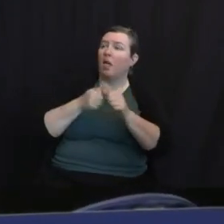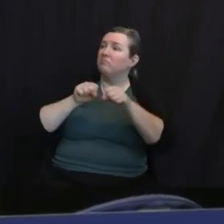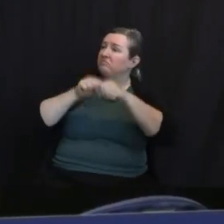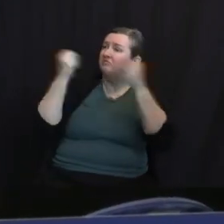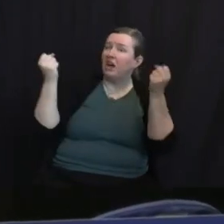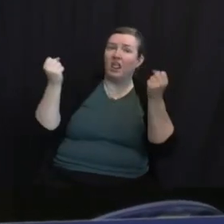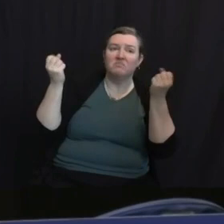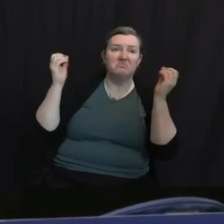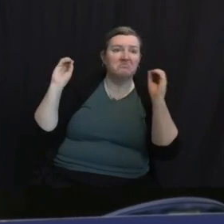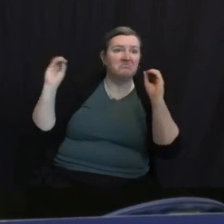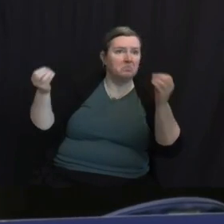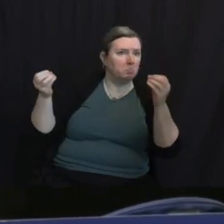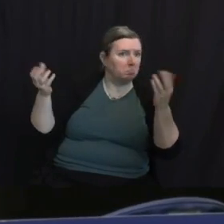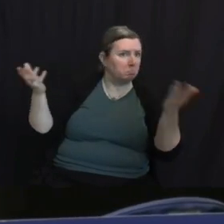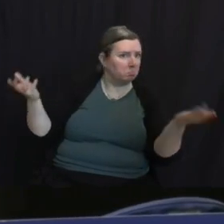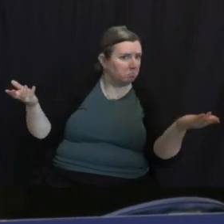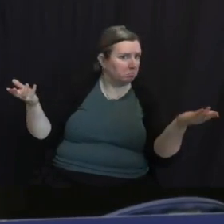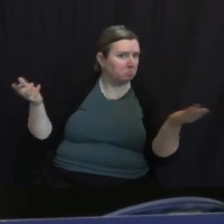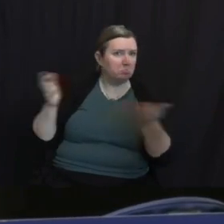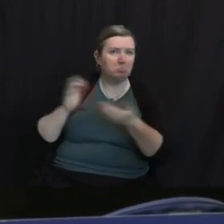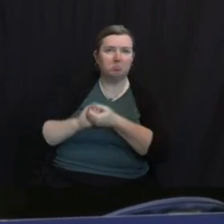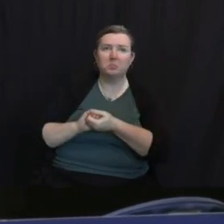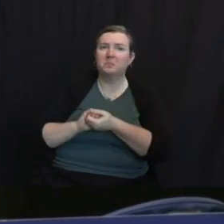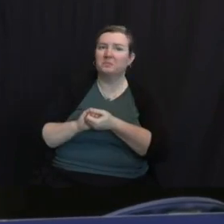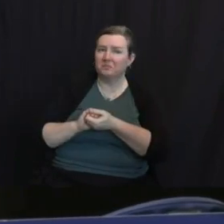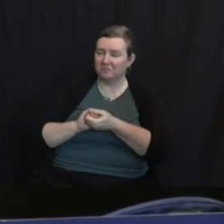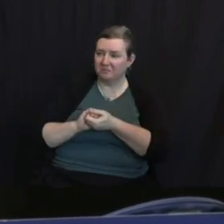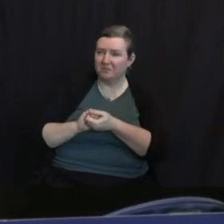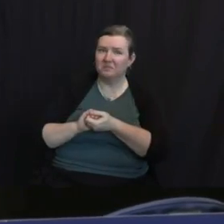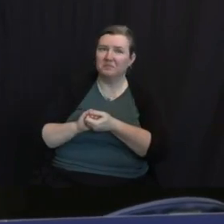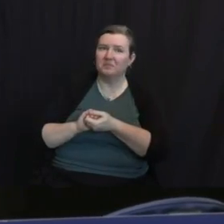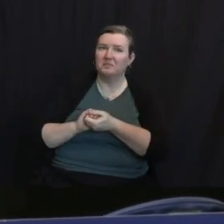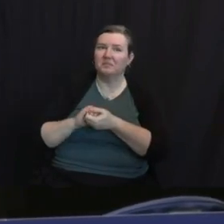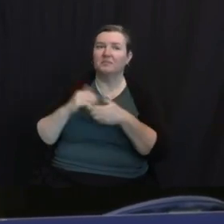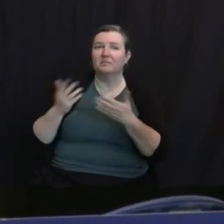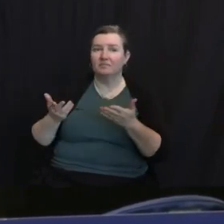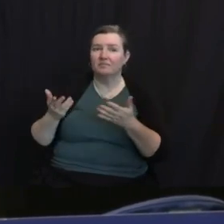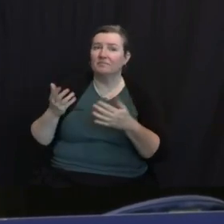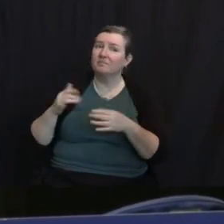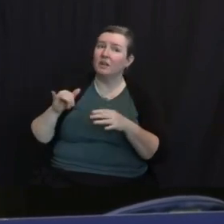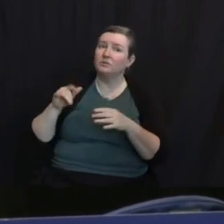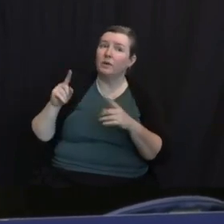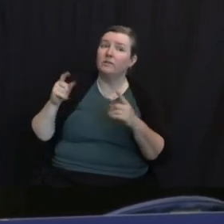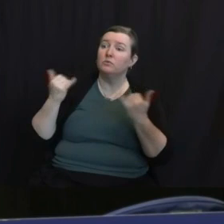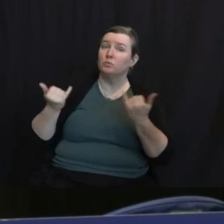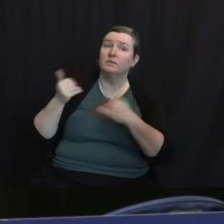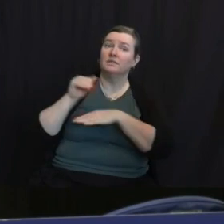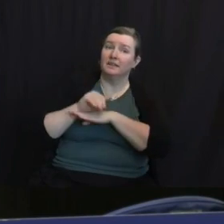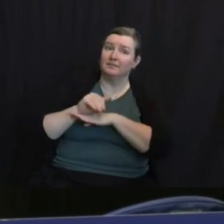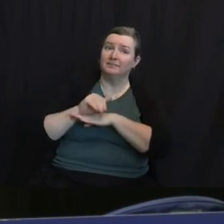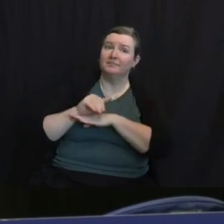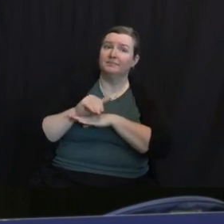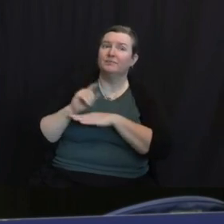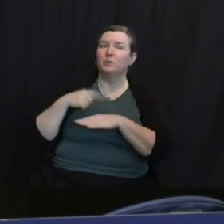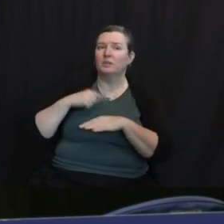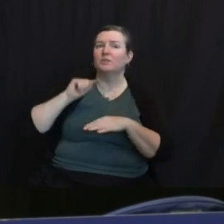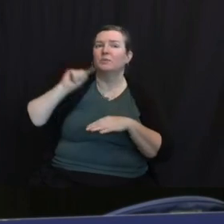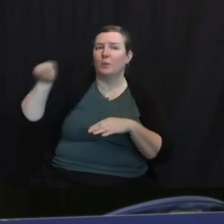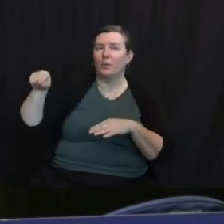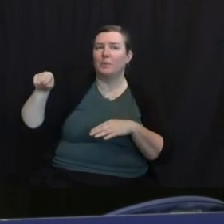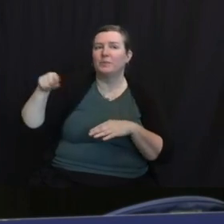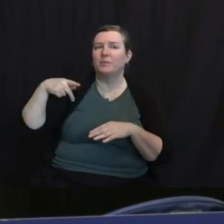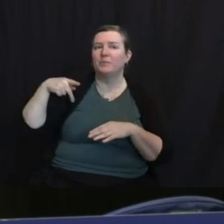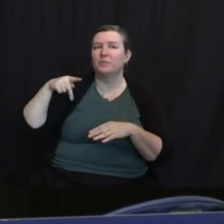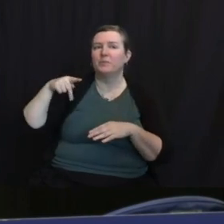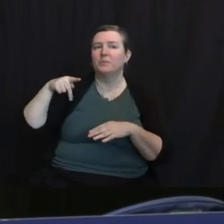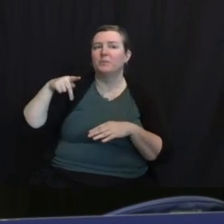reported to the ROC since we last met, Governor. And to your point about tonight, we will be at the Prudential Center in Newark